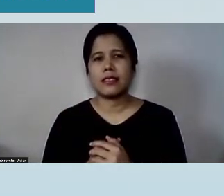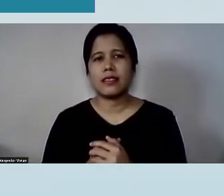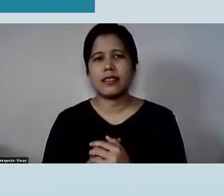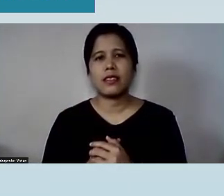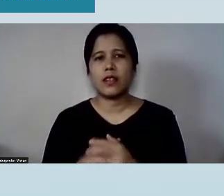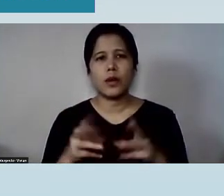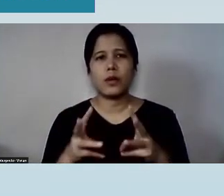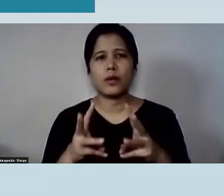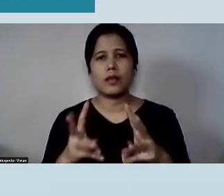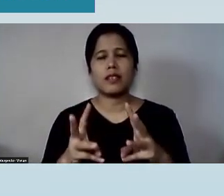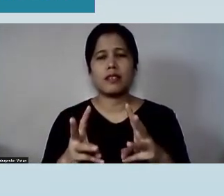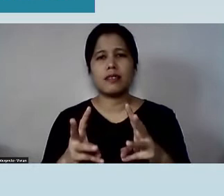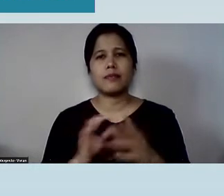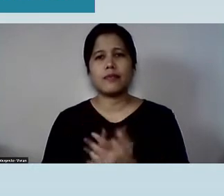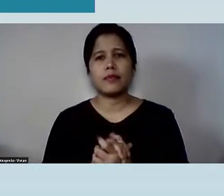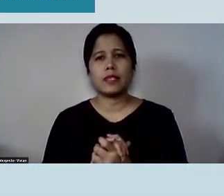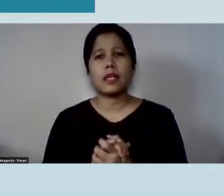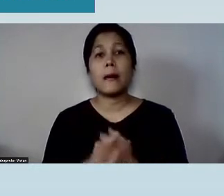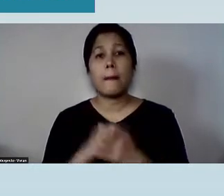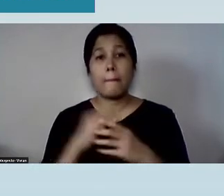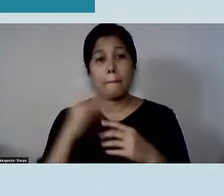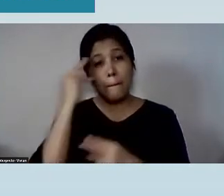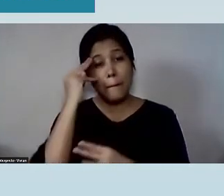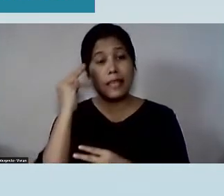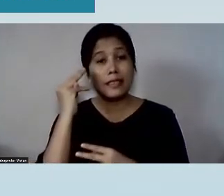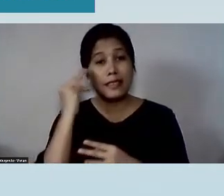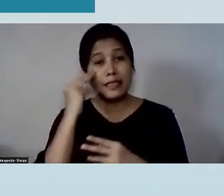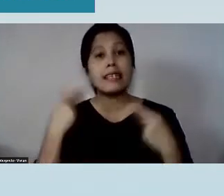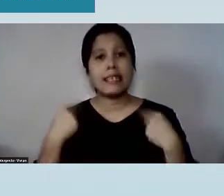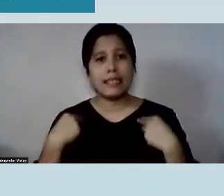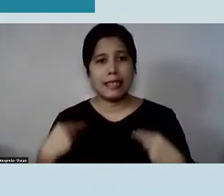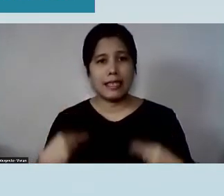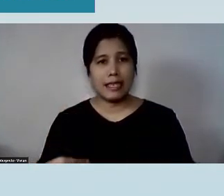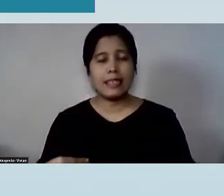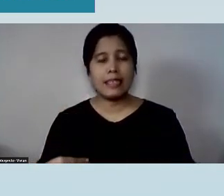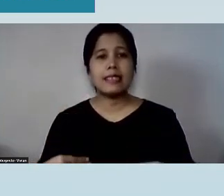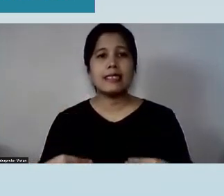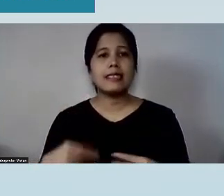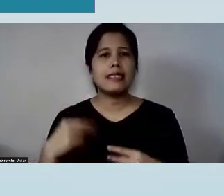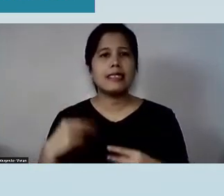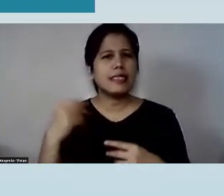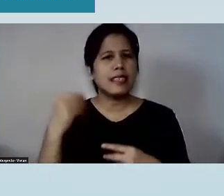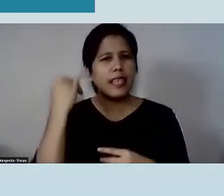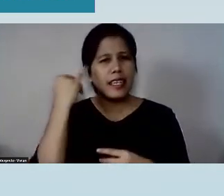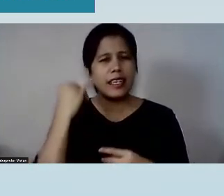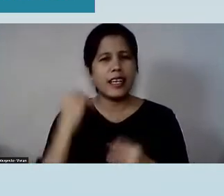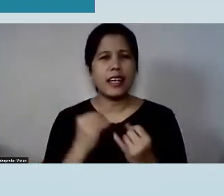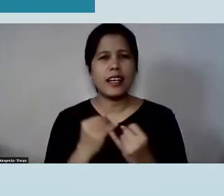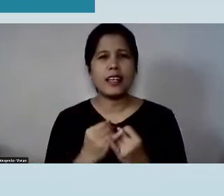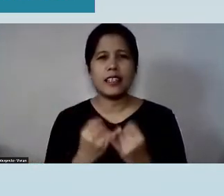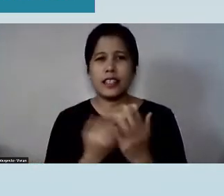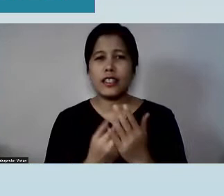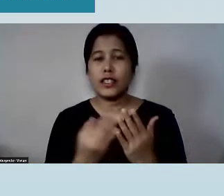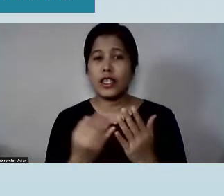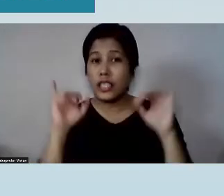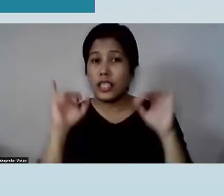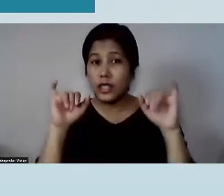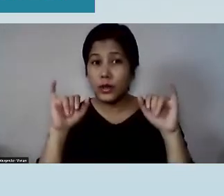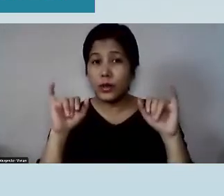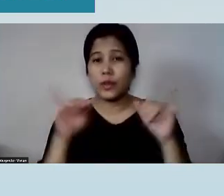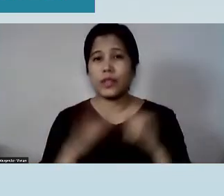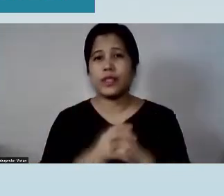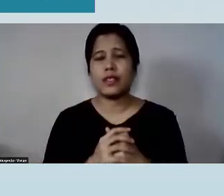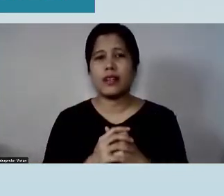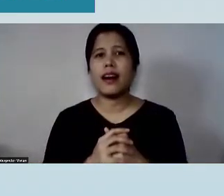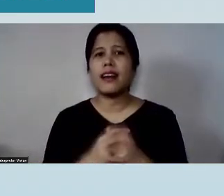a legitimate mental health issue. I'm not saying it's a disorder. Again, I'd like to call this a special